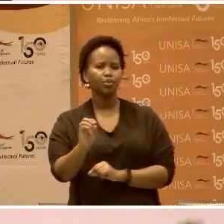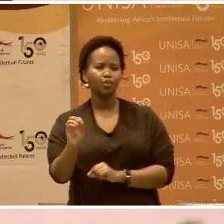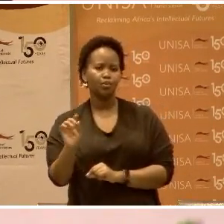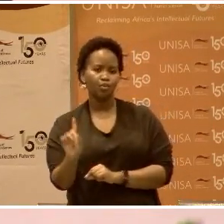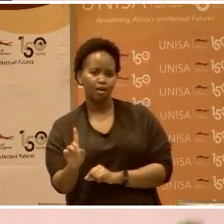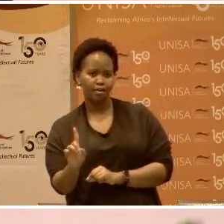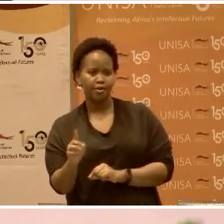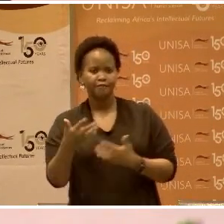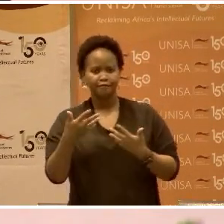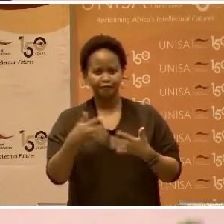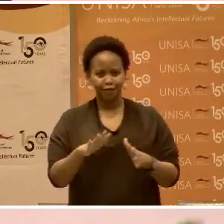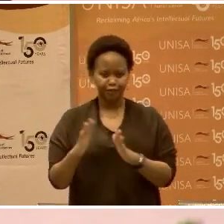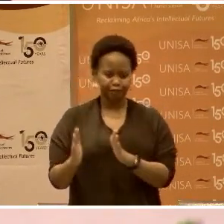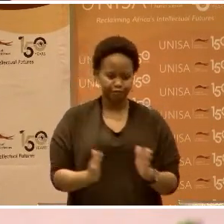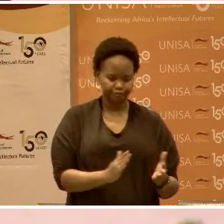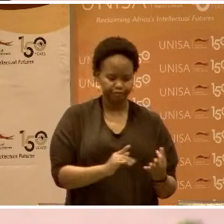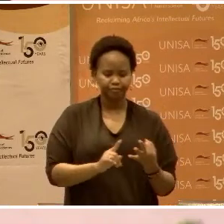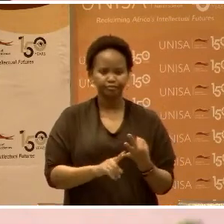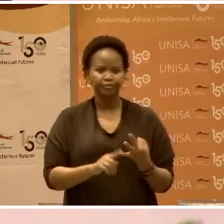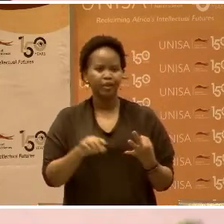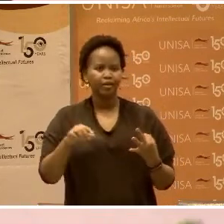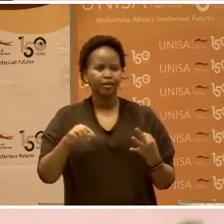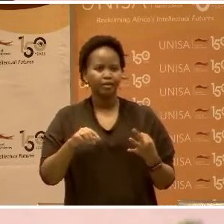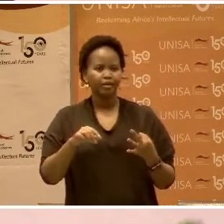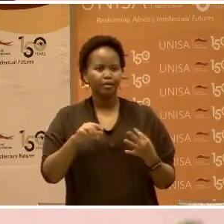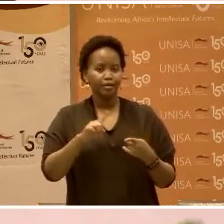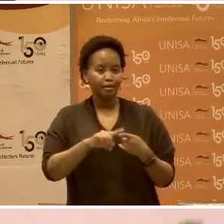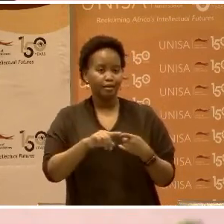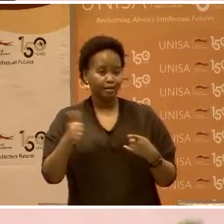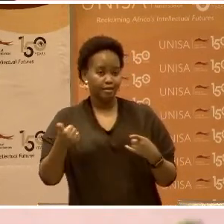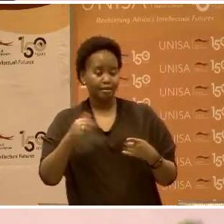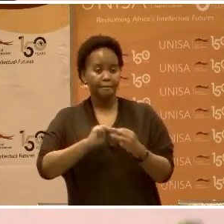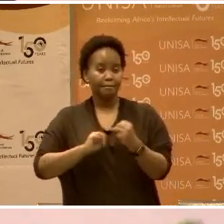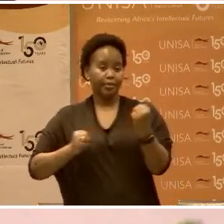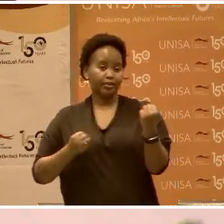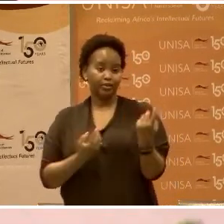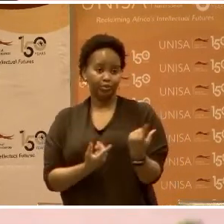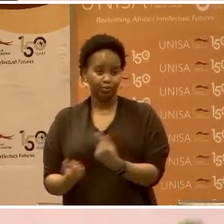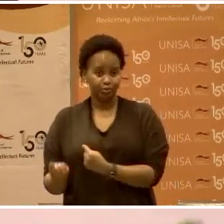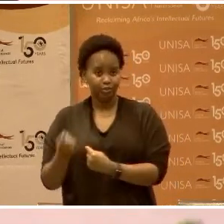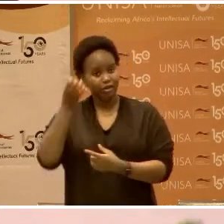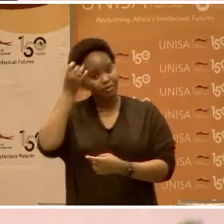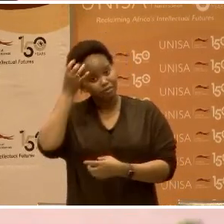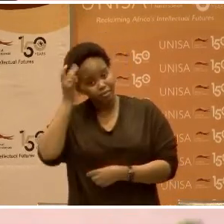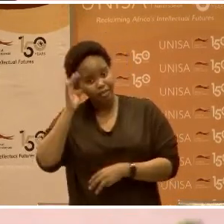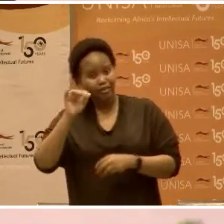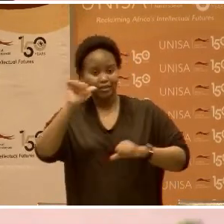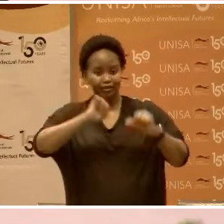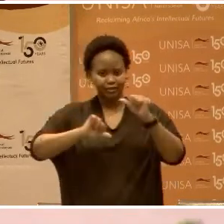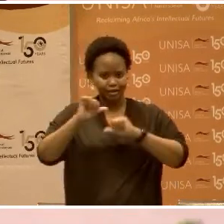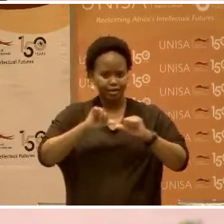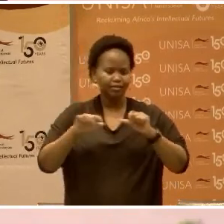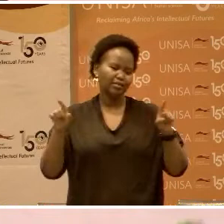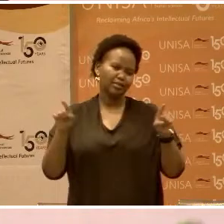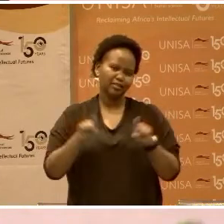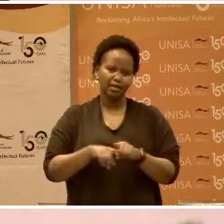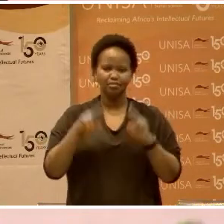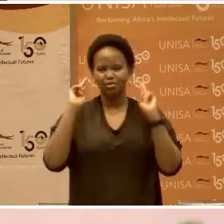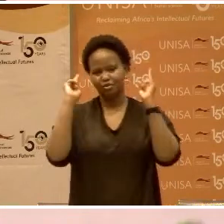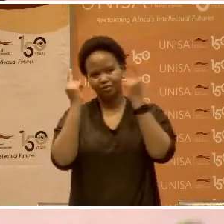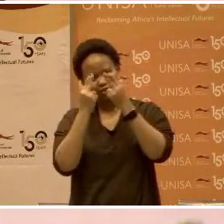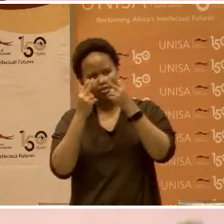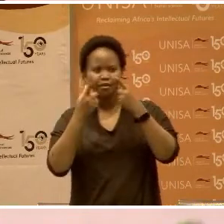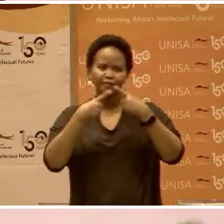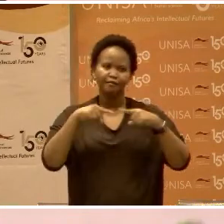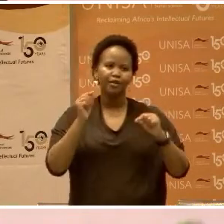degree program in library and information studies in the same university and finished in